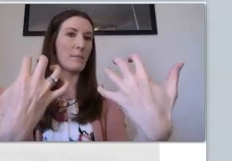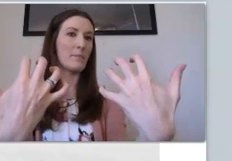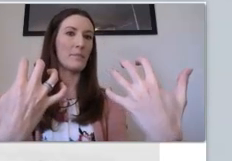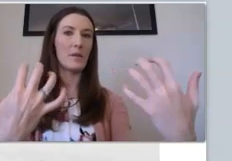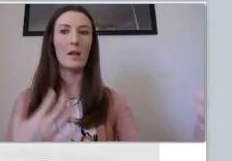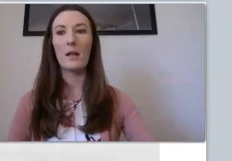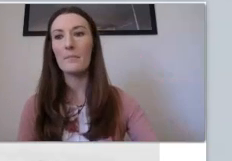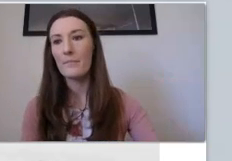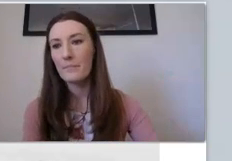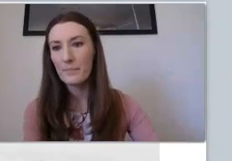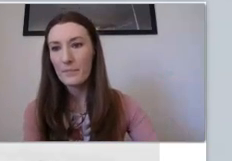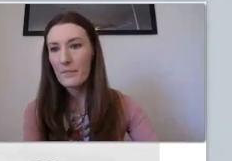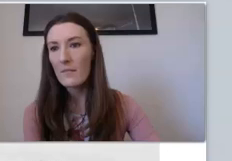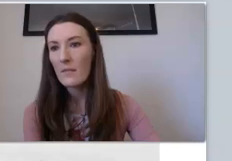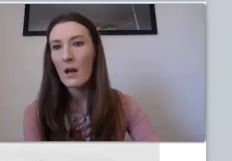back.